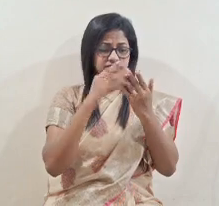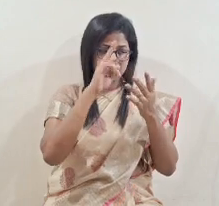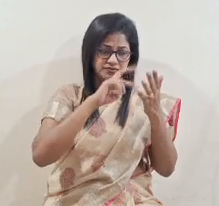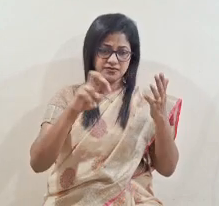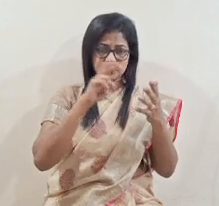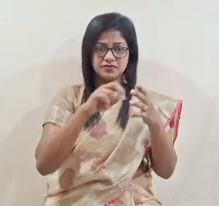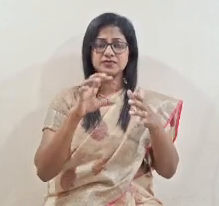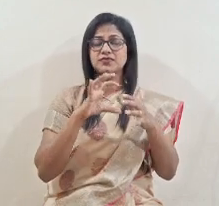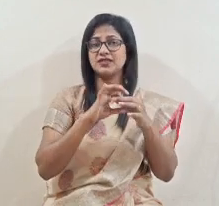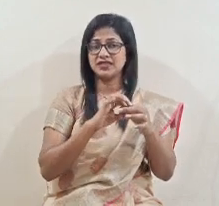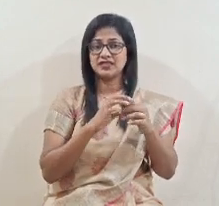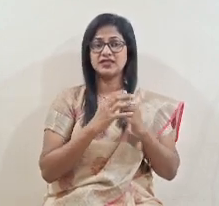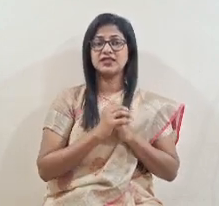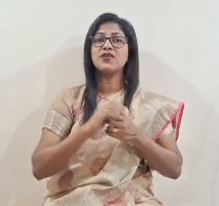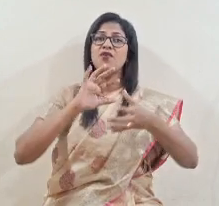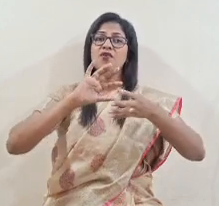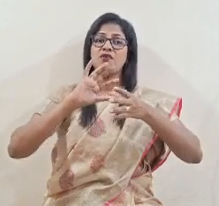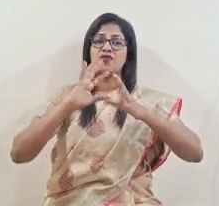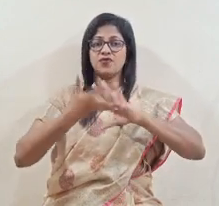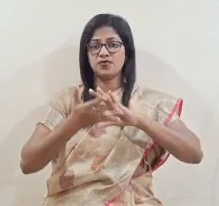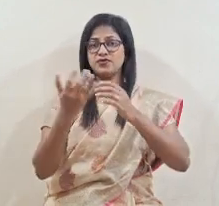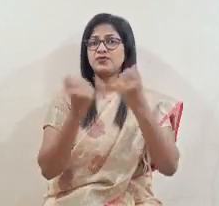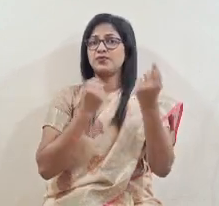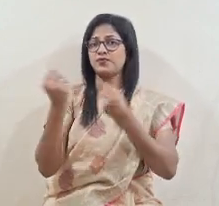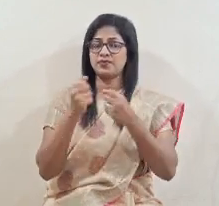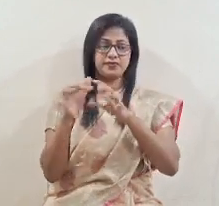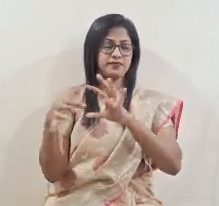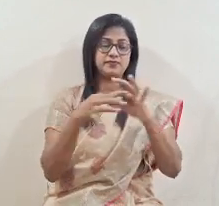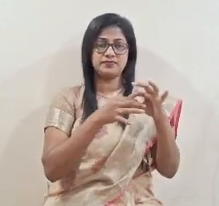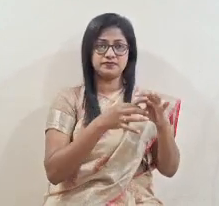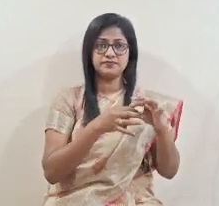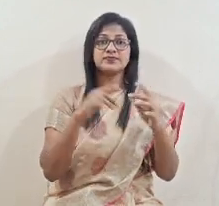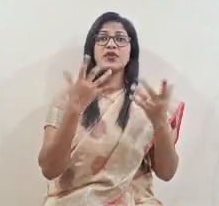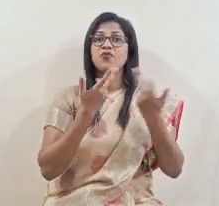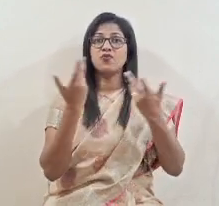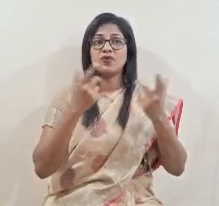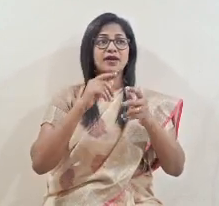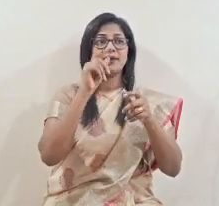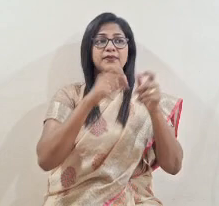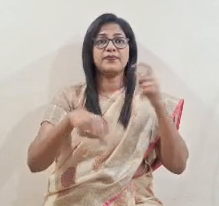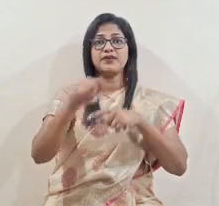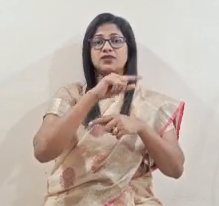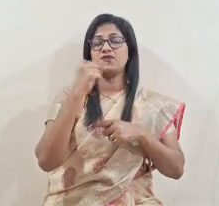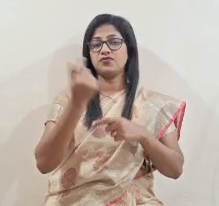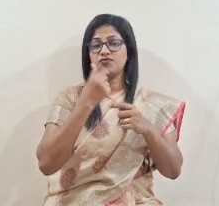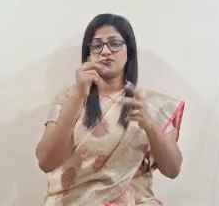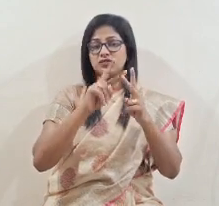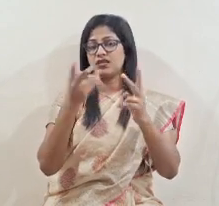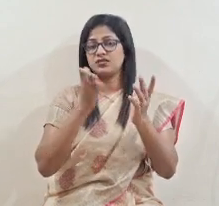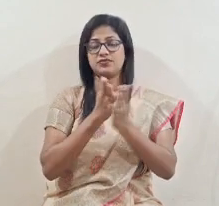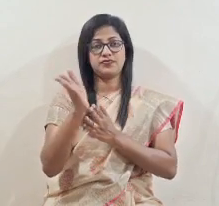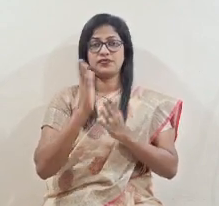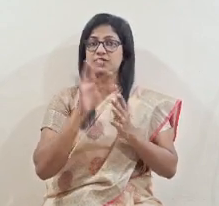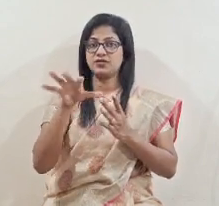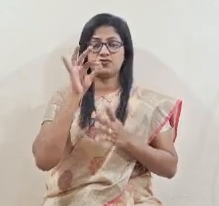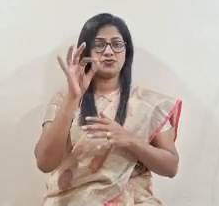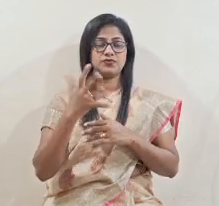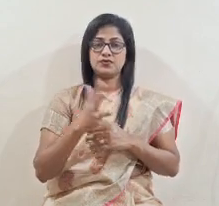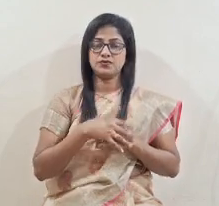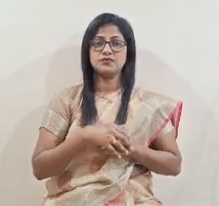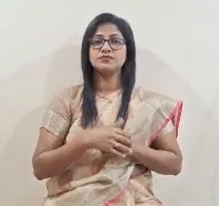the travel time will be studied with respect to the automobile travel time, and so that the captive users do not shift to the alternate mode of